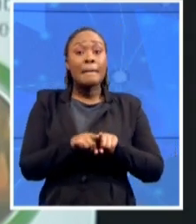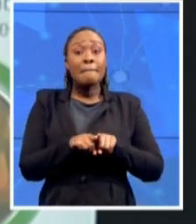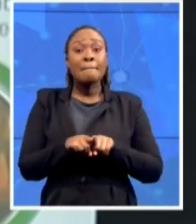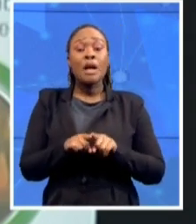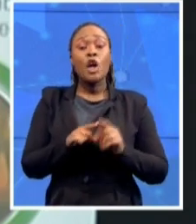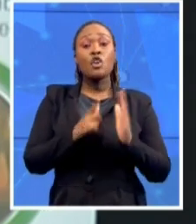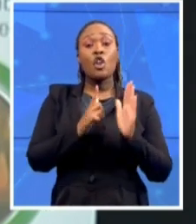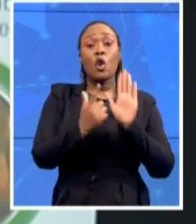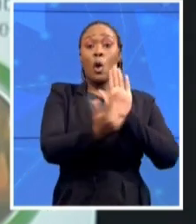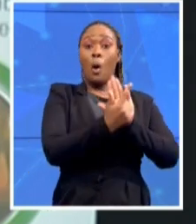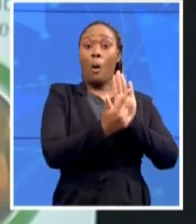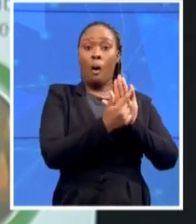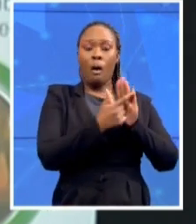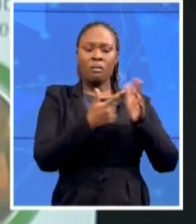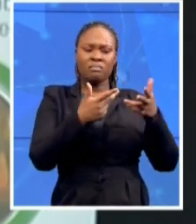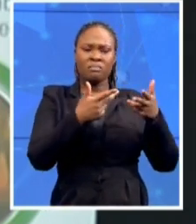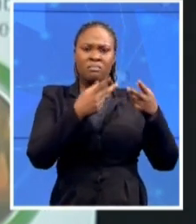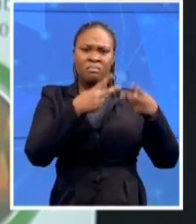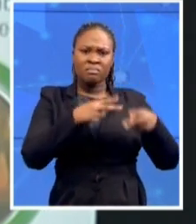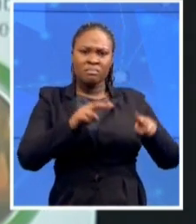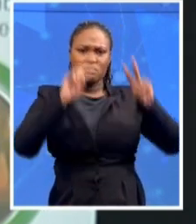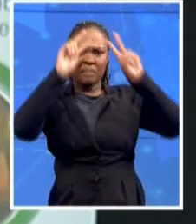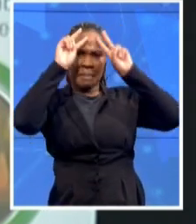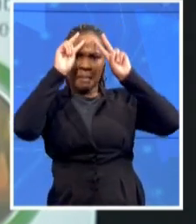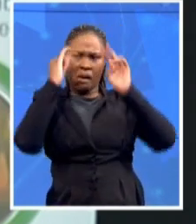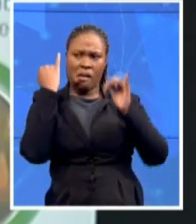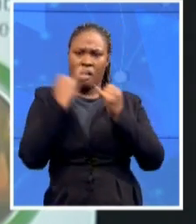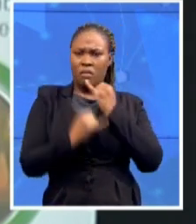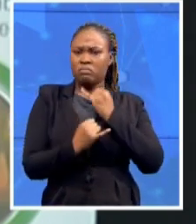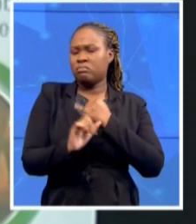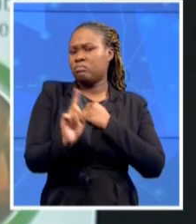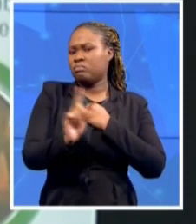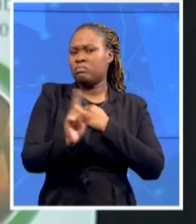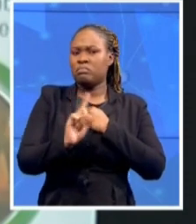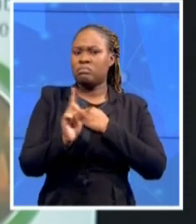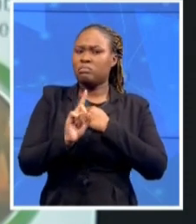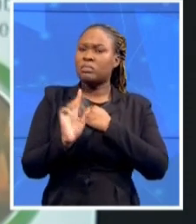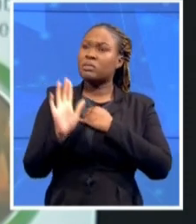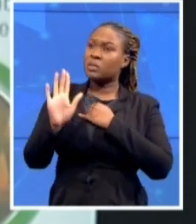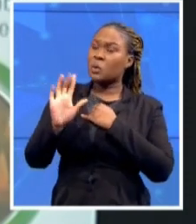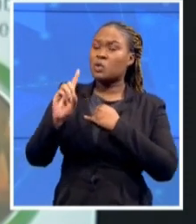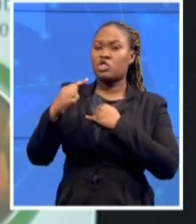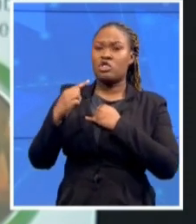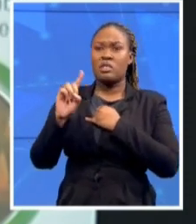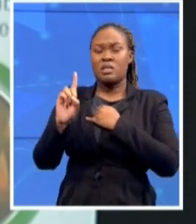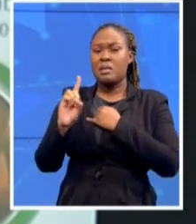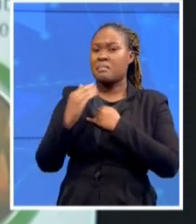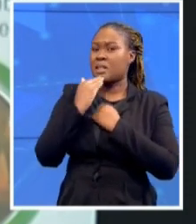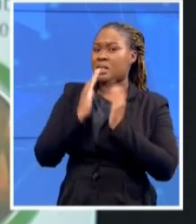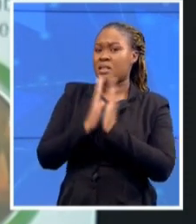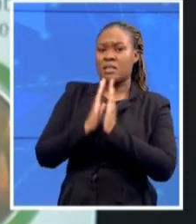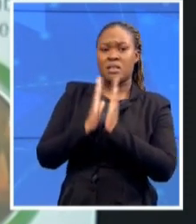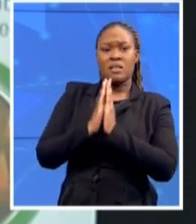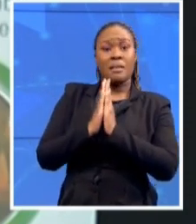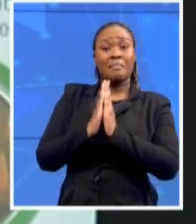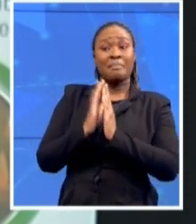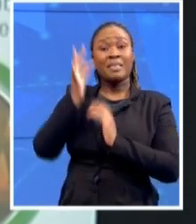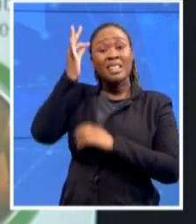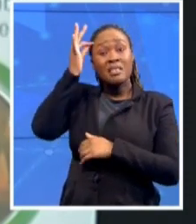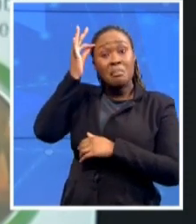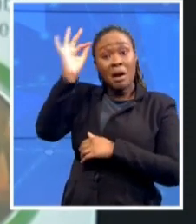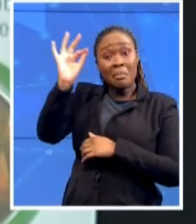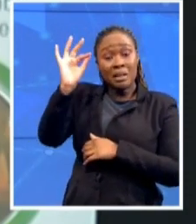Mr. DDG and colleagues, to give the department and ministers veto powers over these